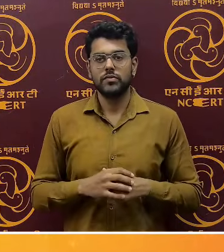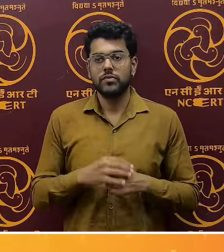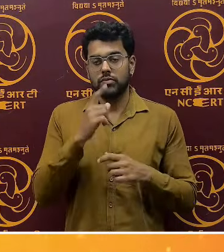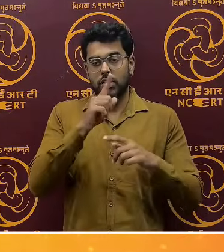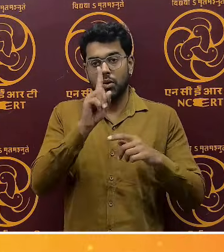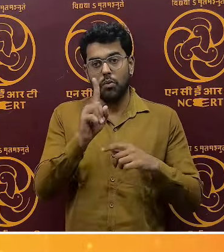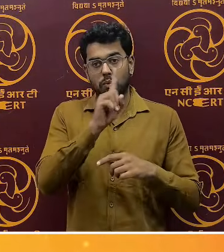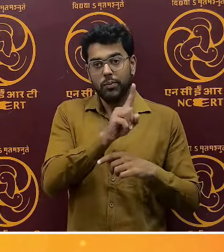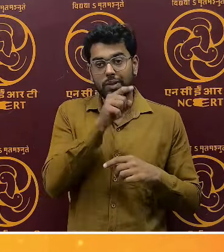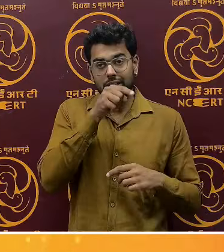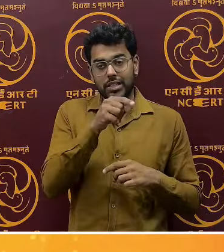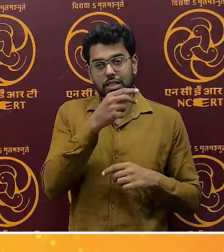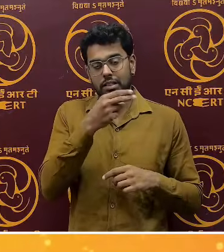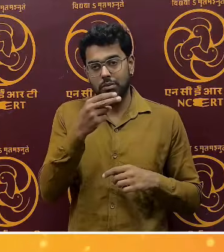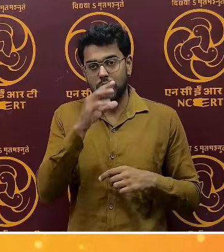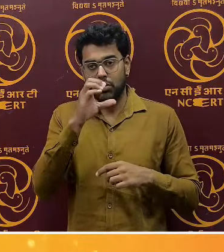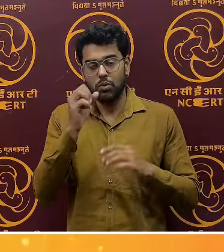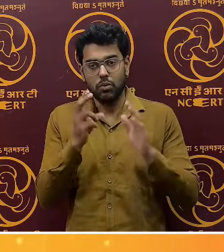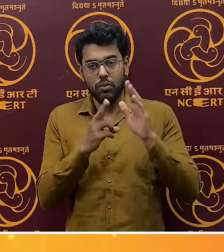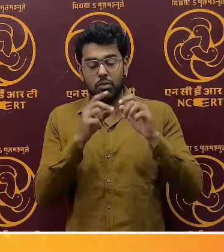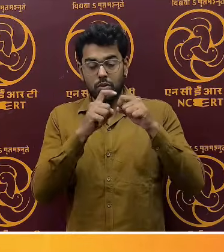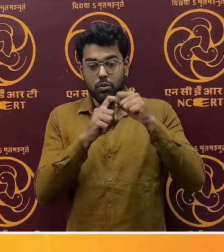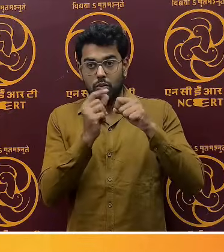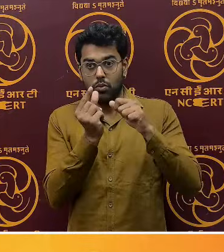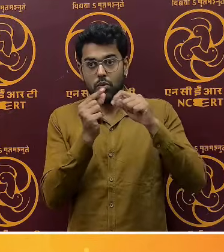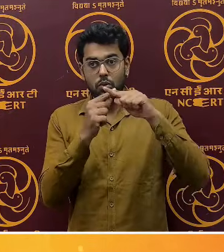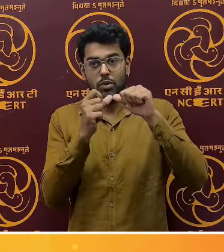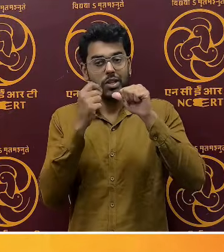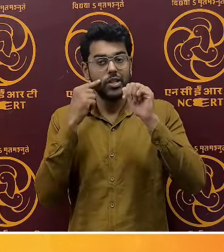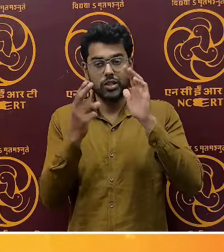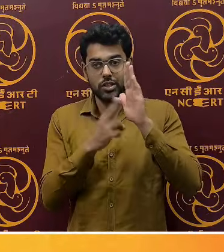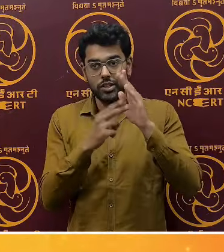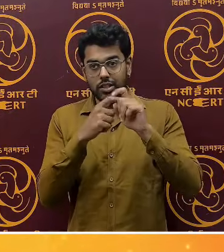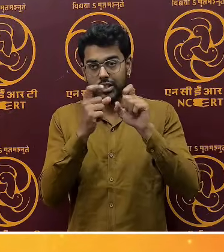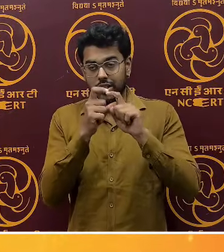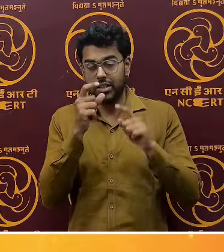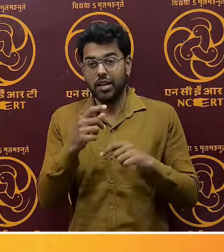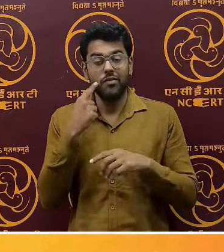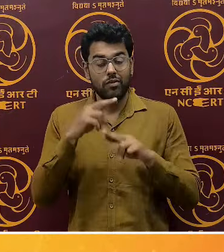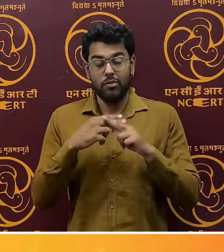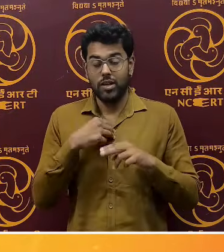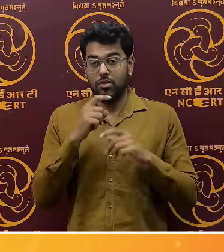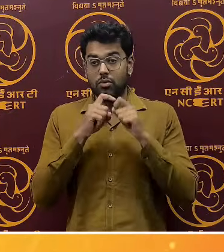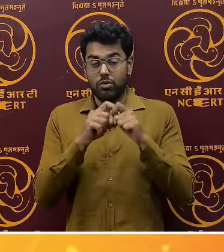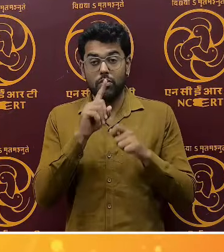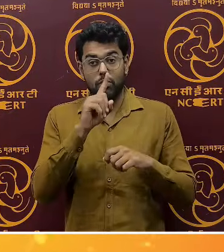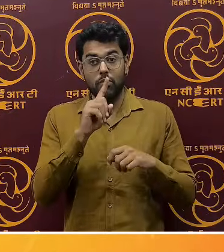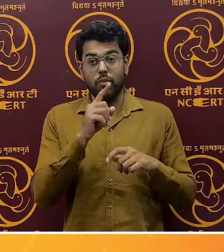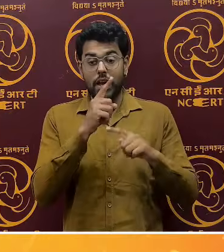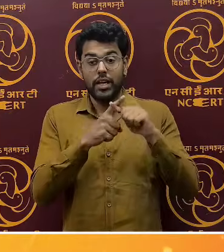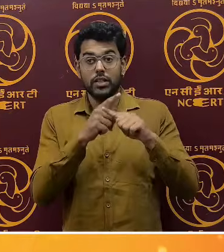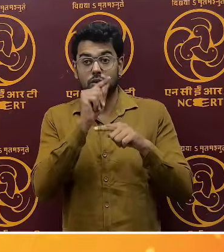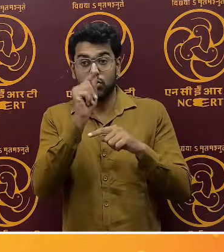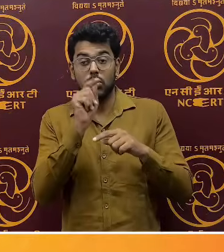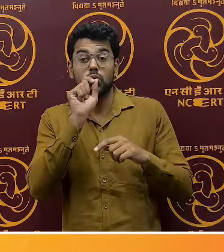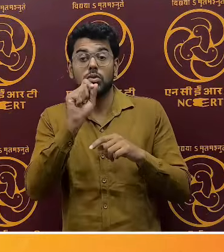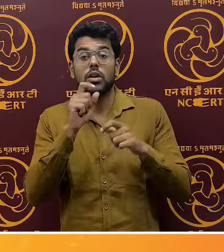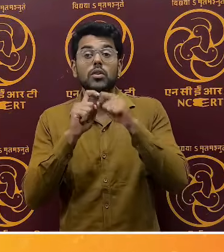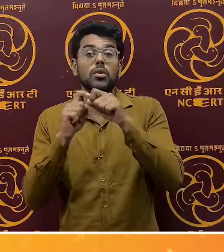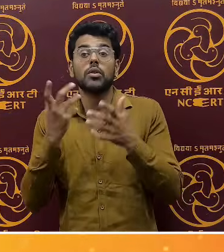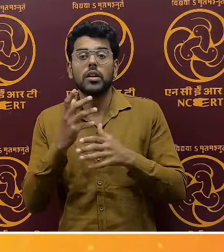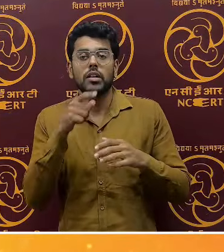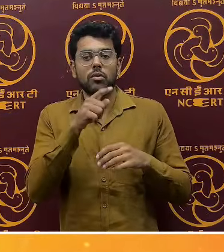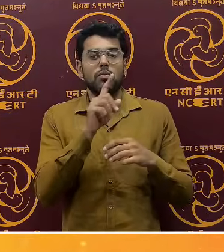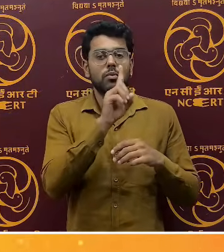that 1 is known as coefficient. If I talk about what is the coefficient of x square, you will say 1 is the coefficient of the x square and 5 is coefficient